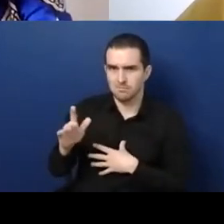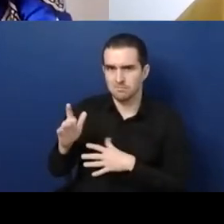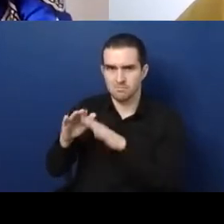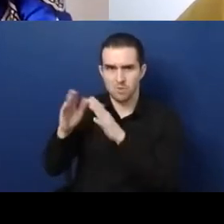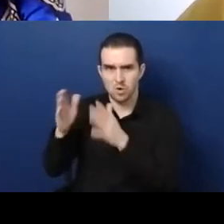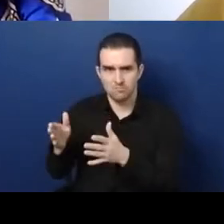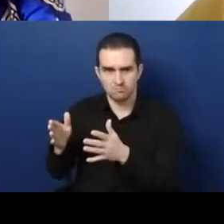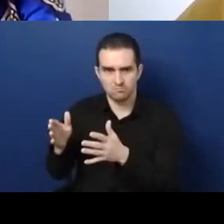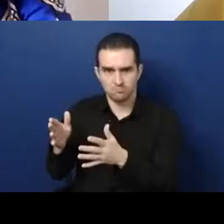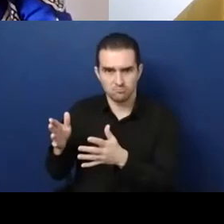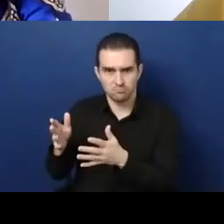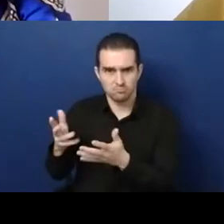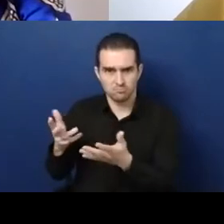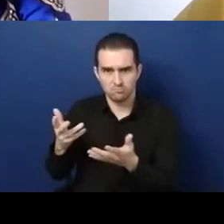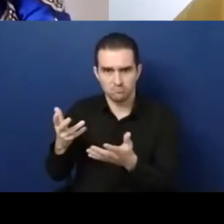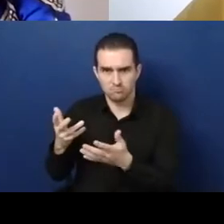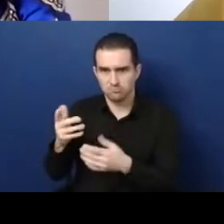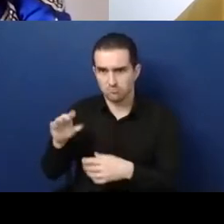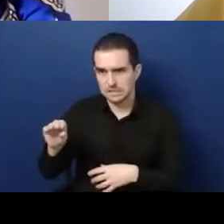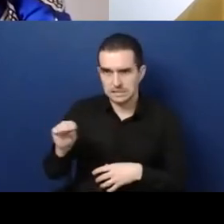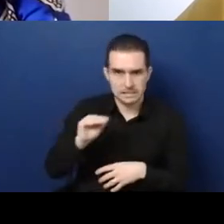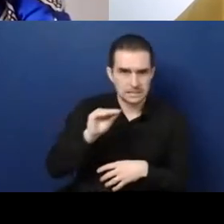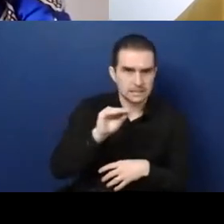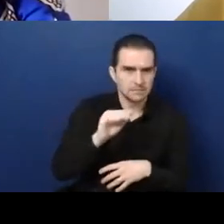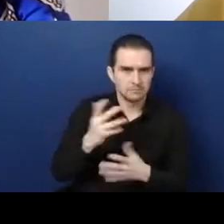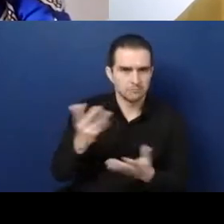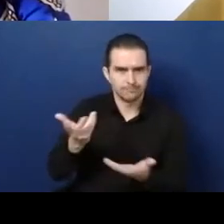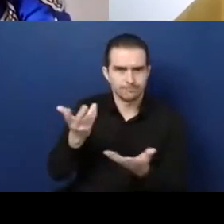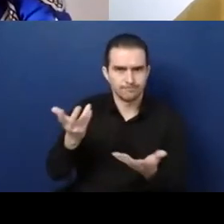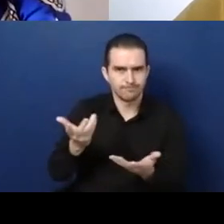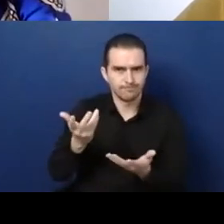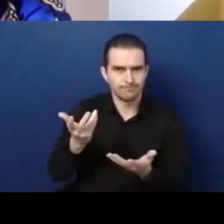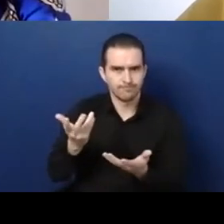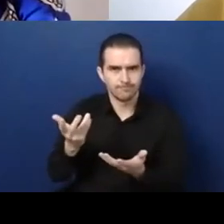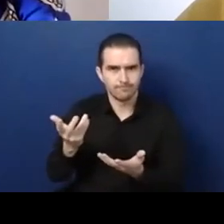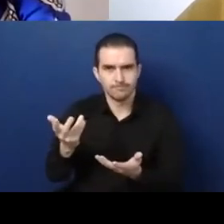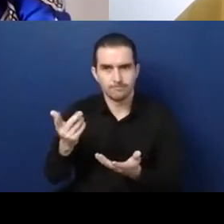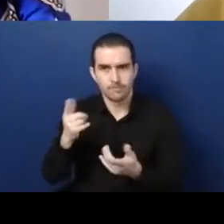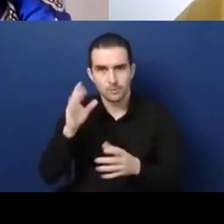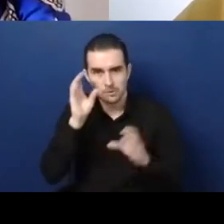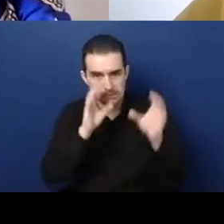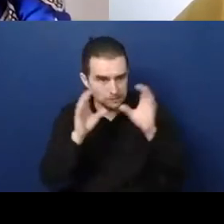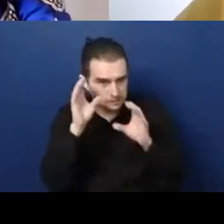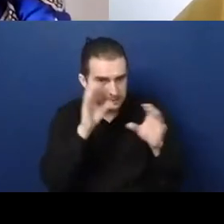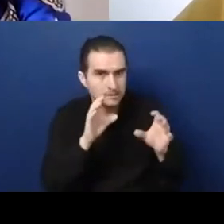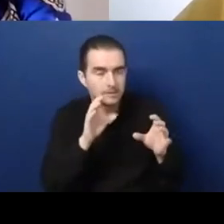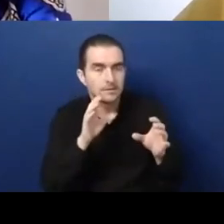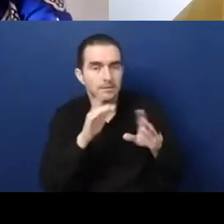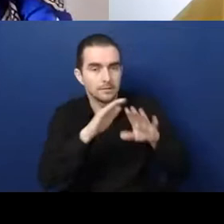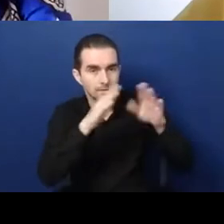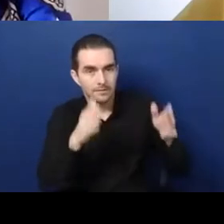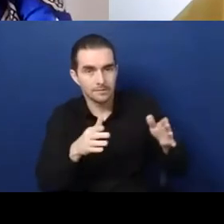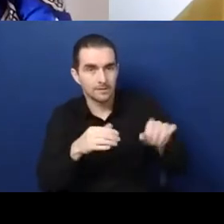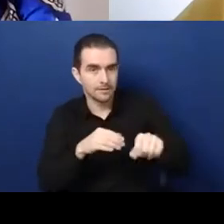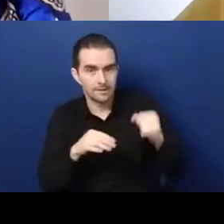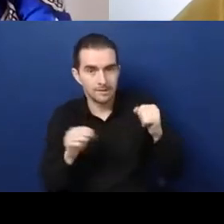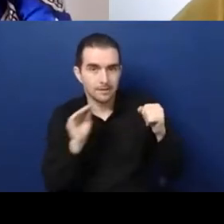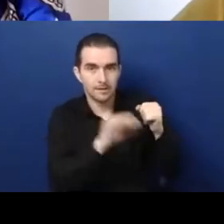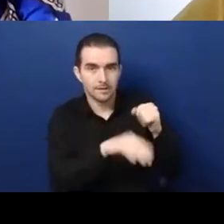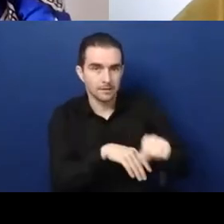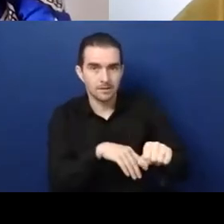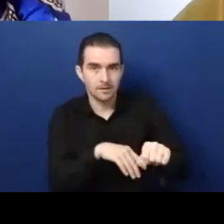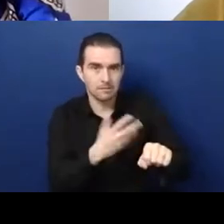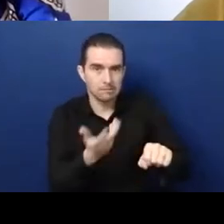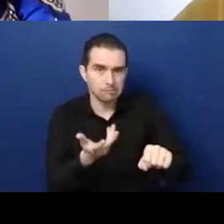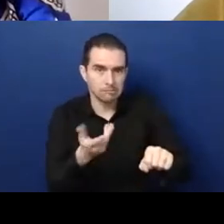been abused or beaten up, you need to take this person to a health facility so that this child is treated. All these things are not done